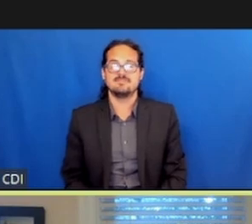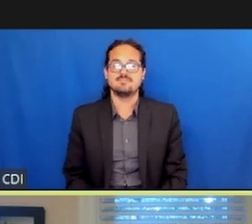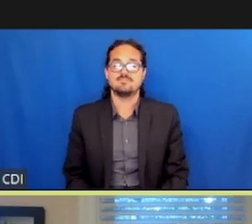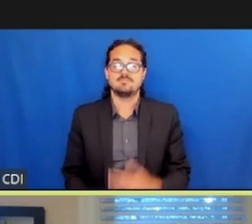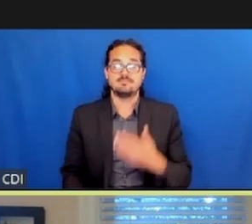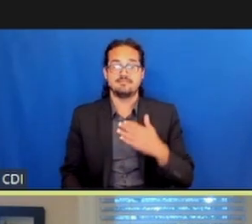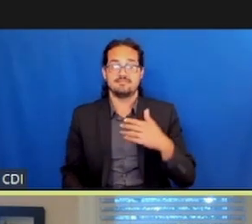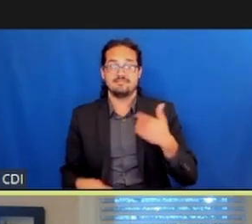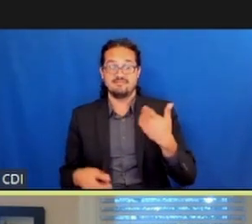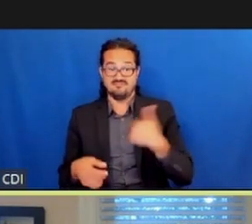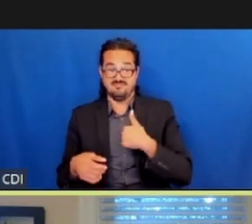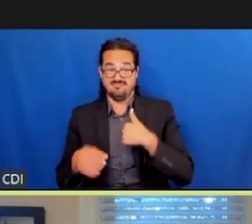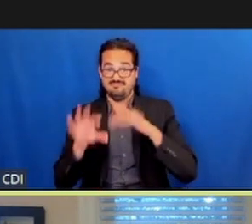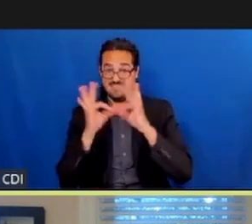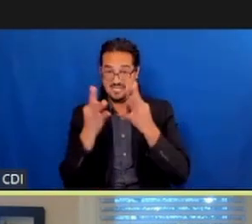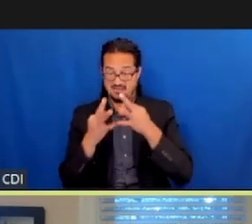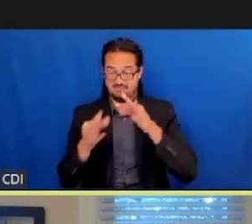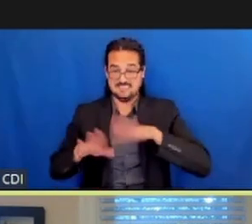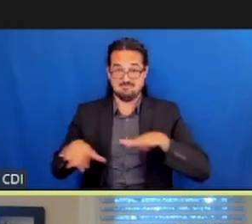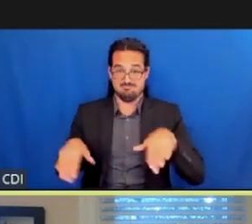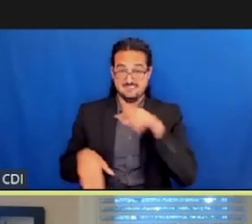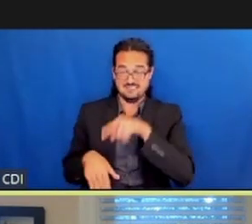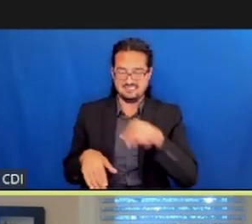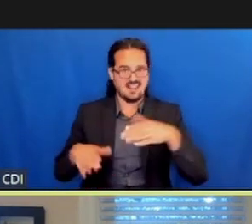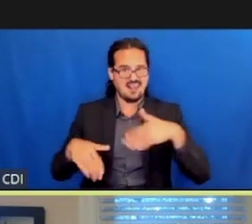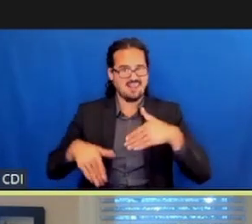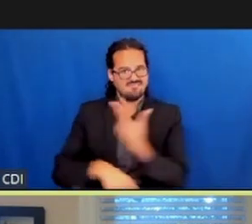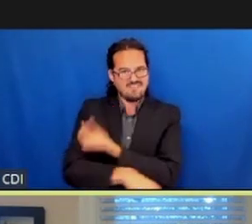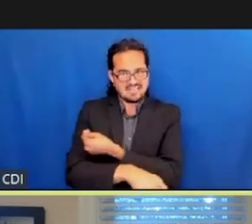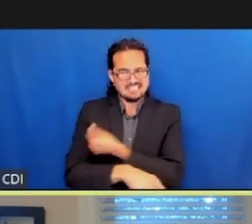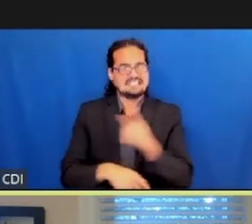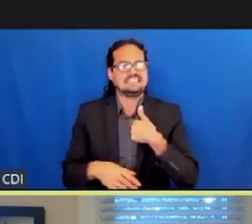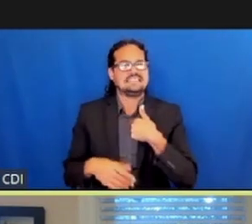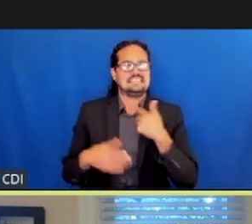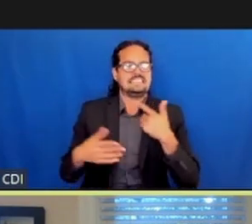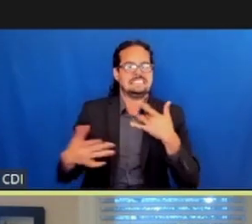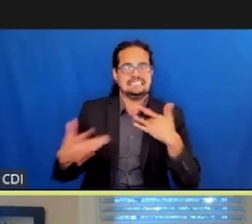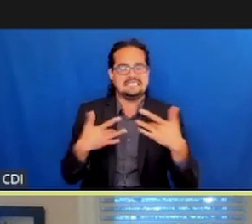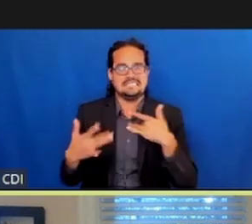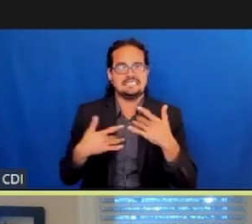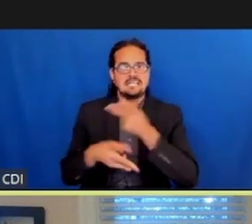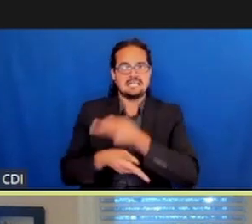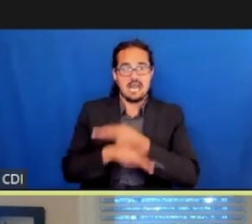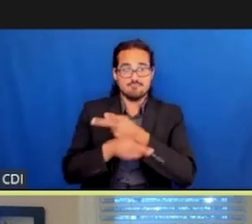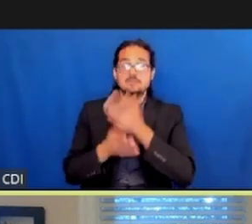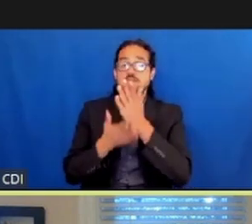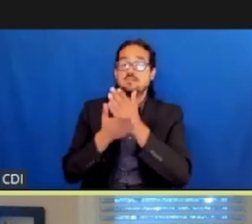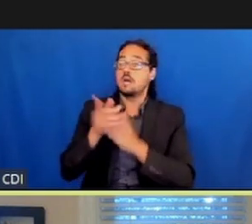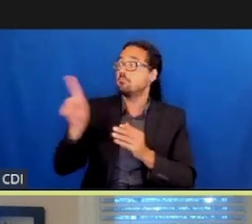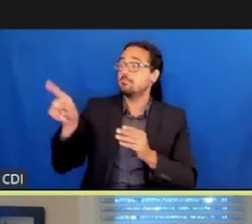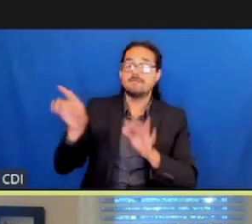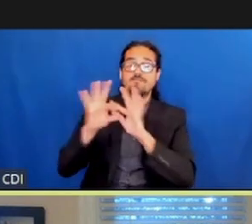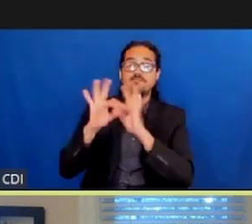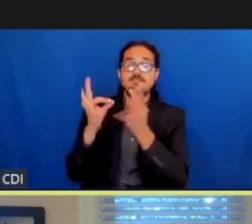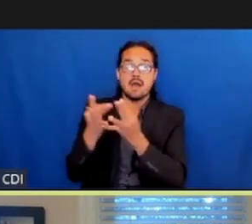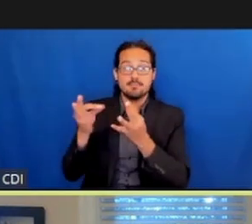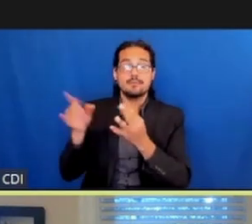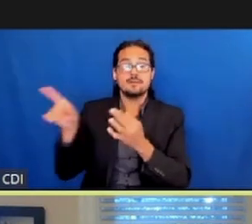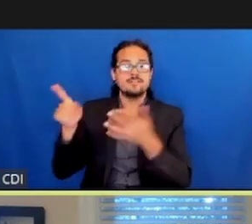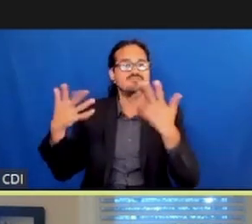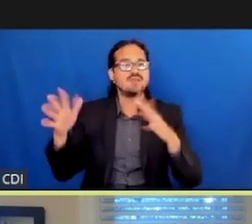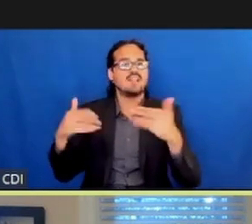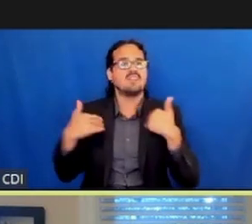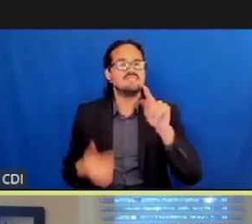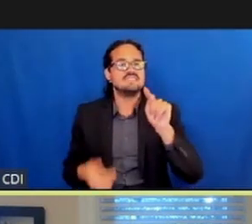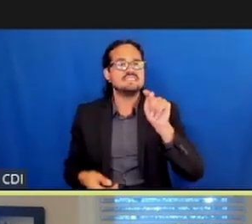We're not as free as some of the families with just teenagers who are vaccinated. And so we still have to be aware that just like I described the outbreak